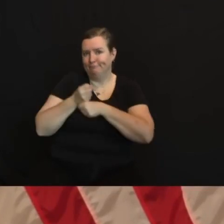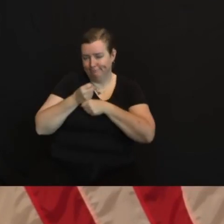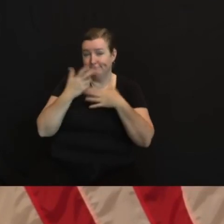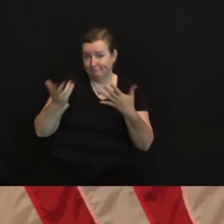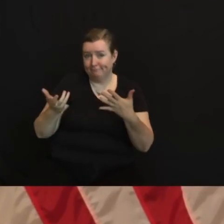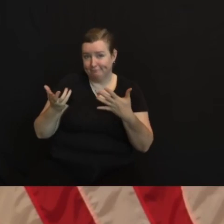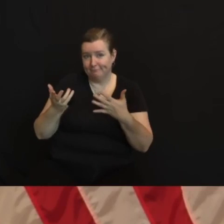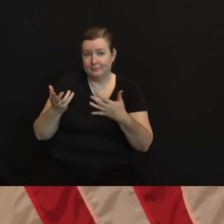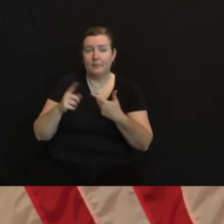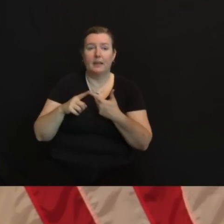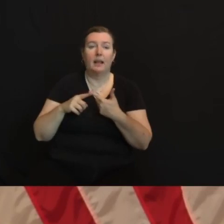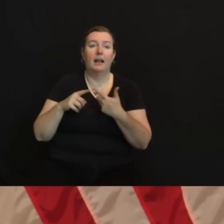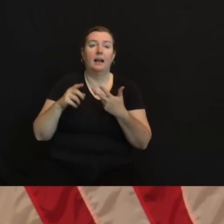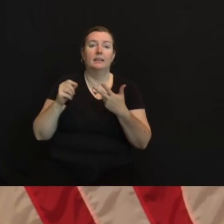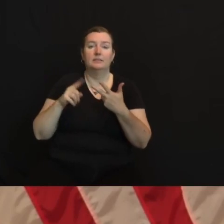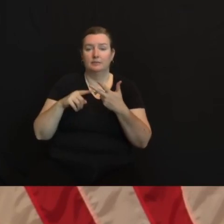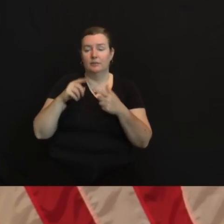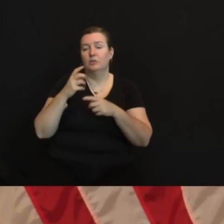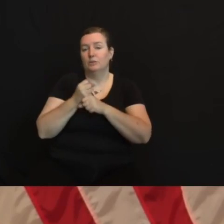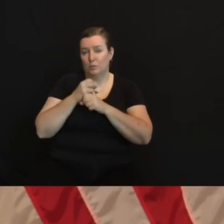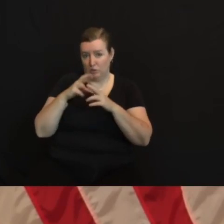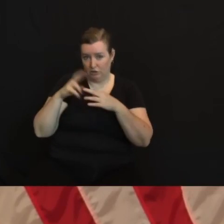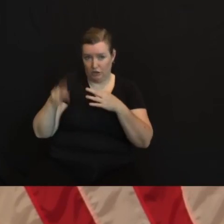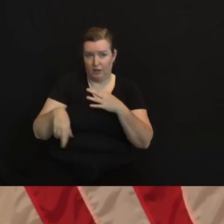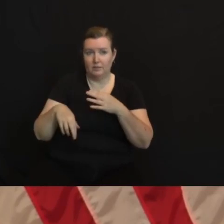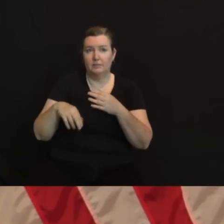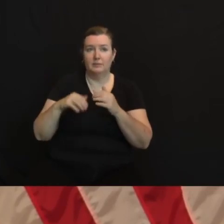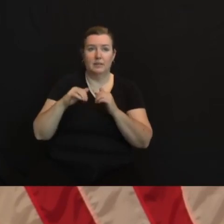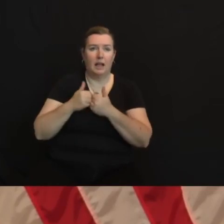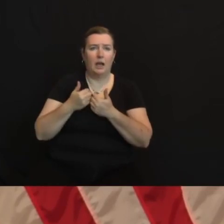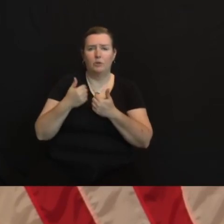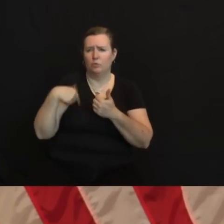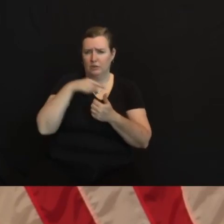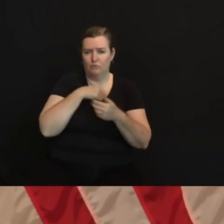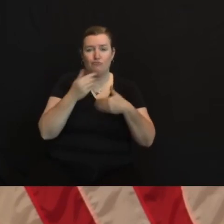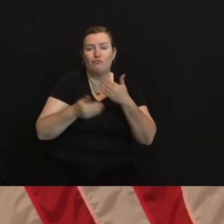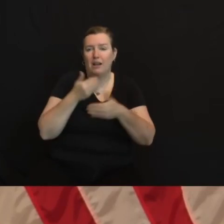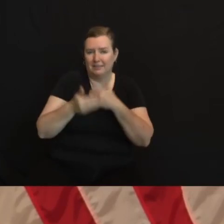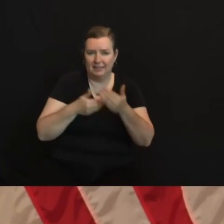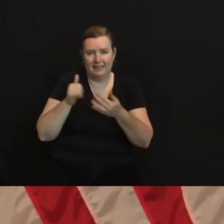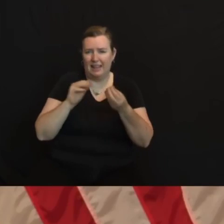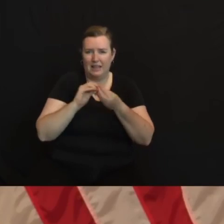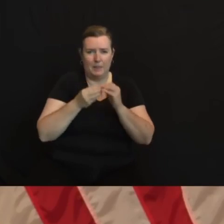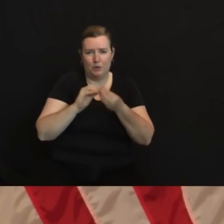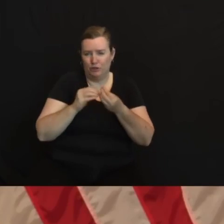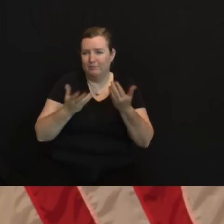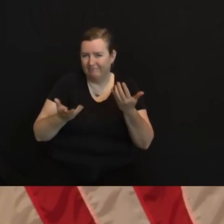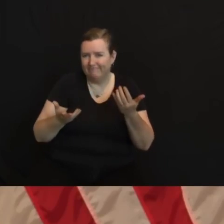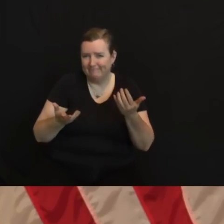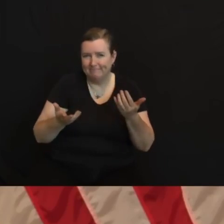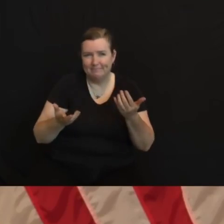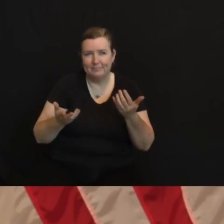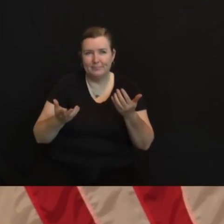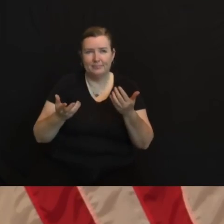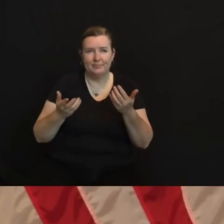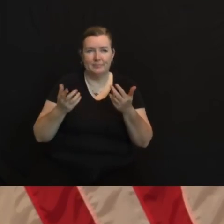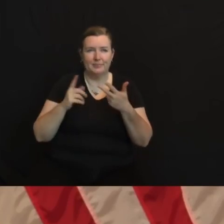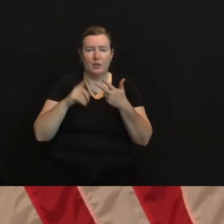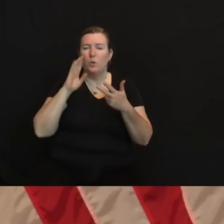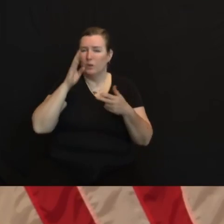processed in our reportable disease system. So there's always going to be fluctuations in terms of